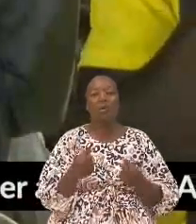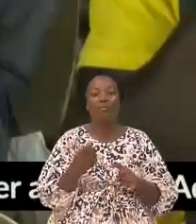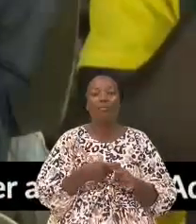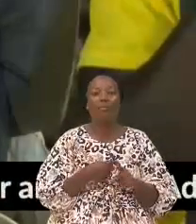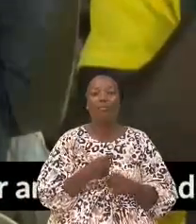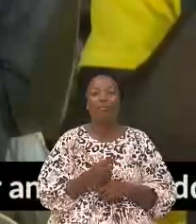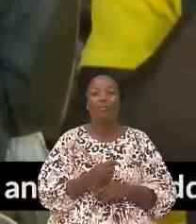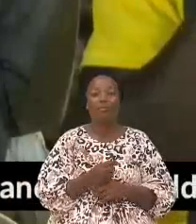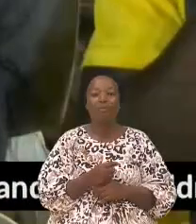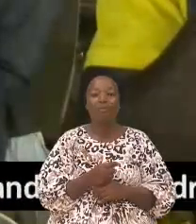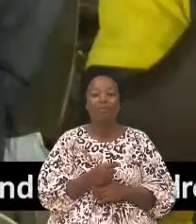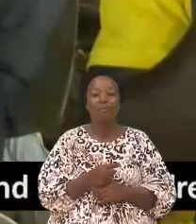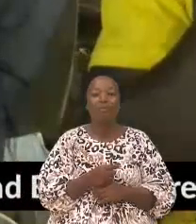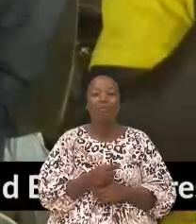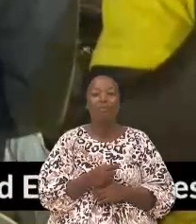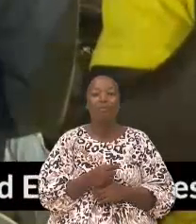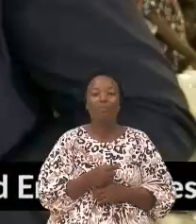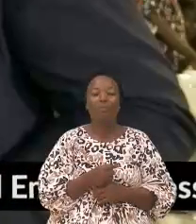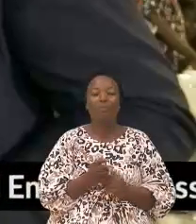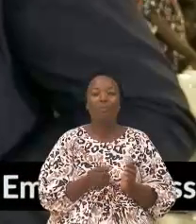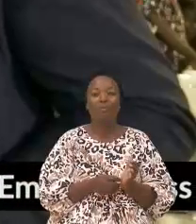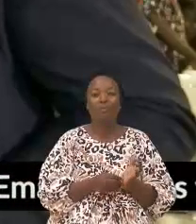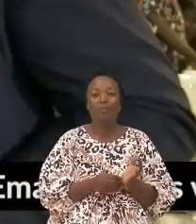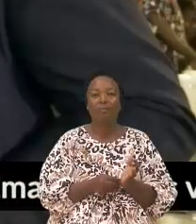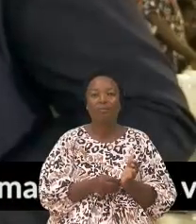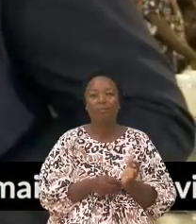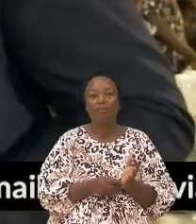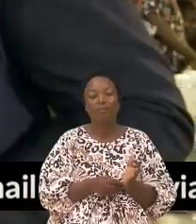the local government where they come from.